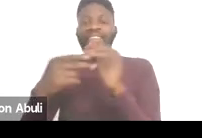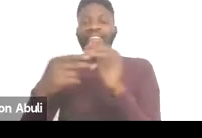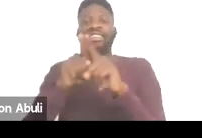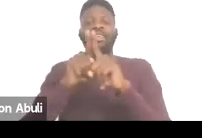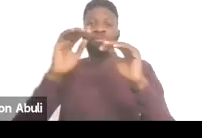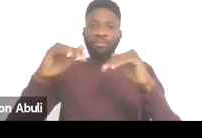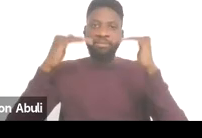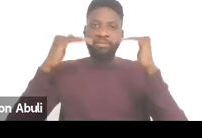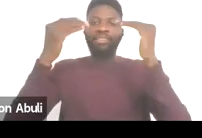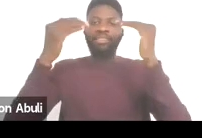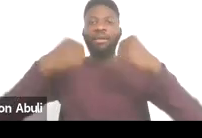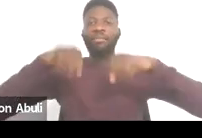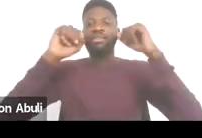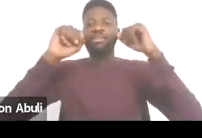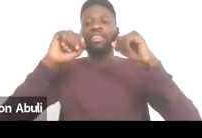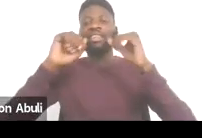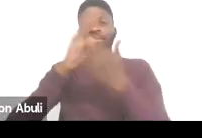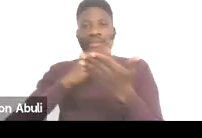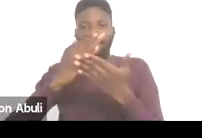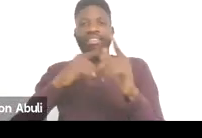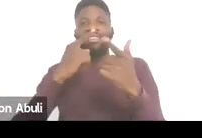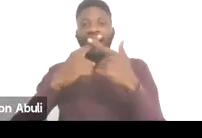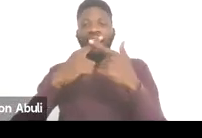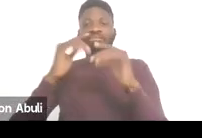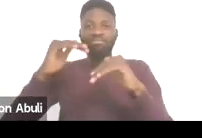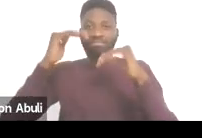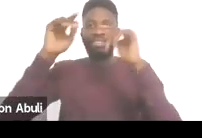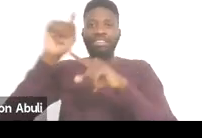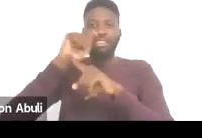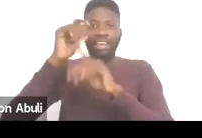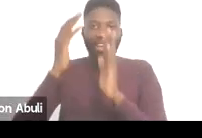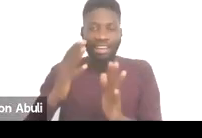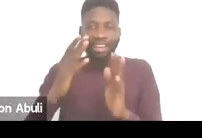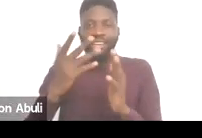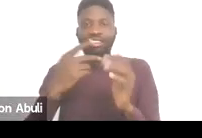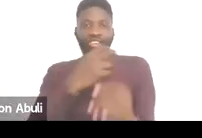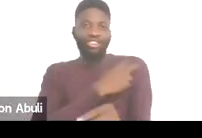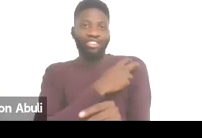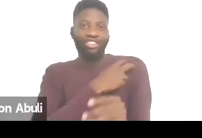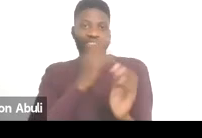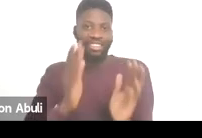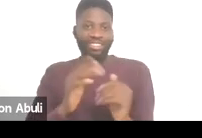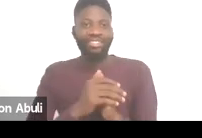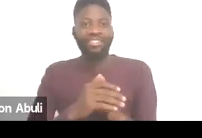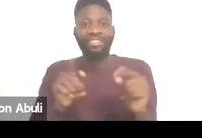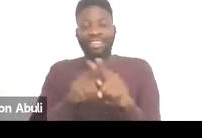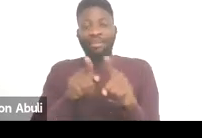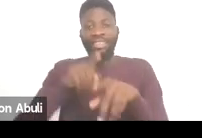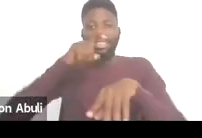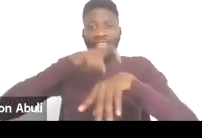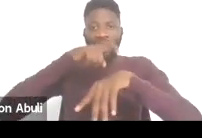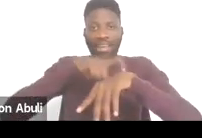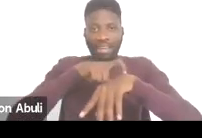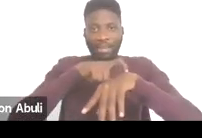the consultant. That kind of plan, that is a career progression goal. Then you have time limits for your goal. Then you're able